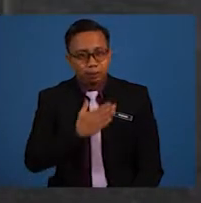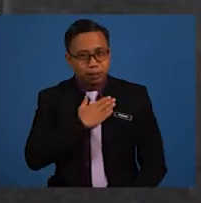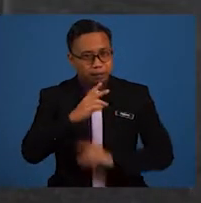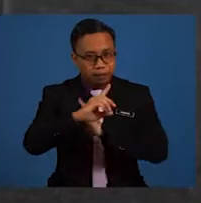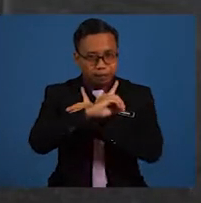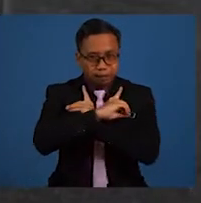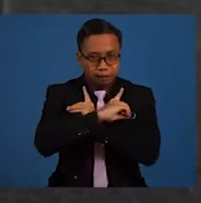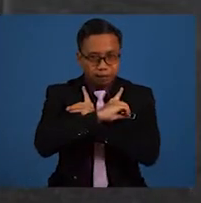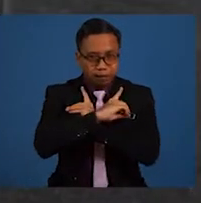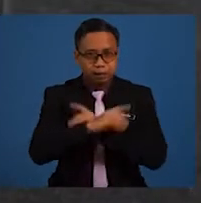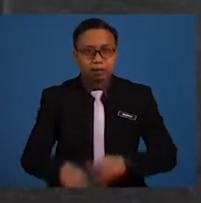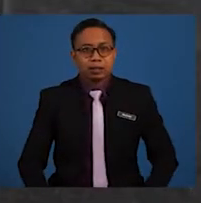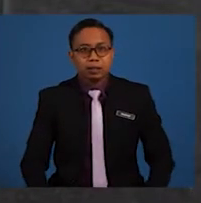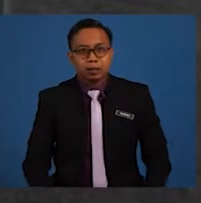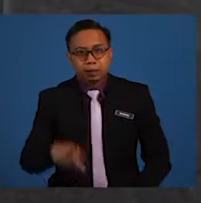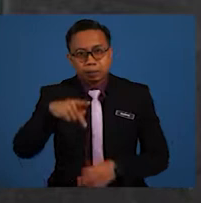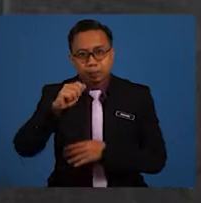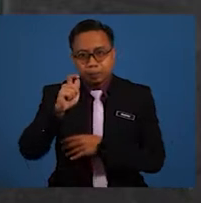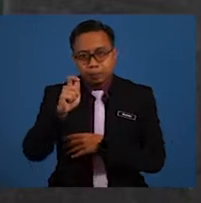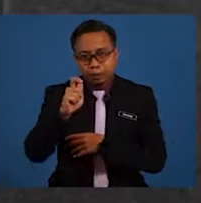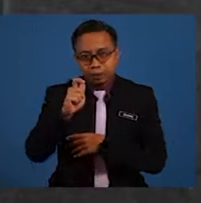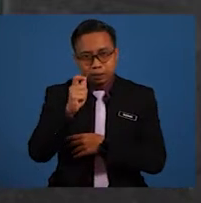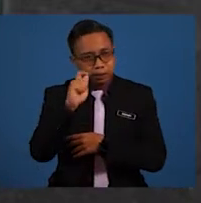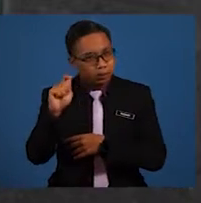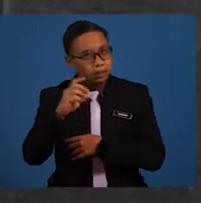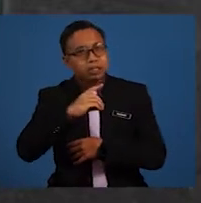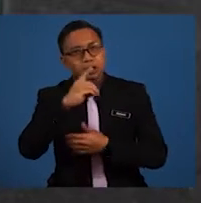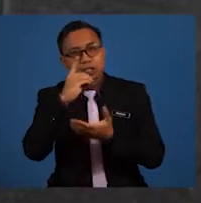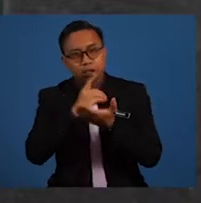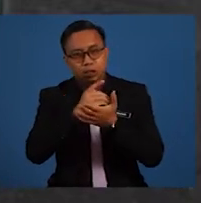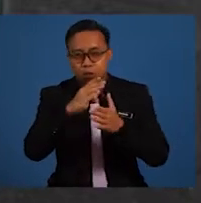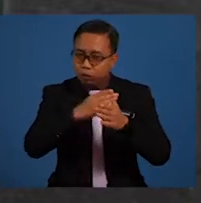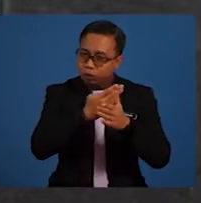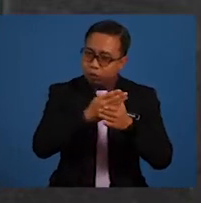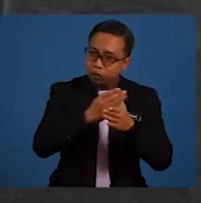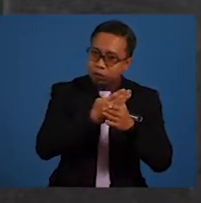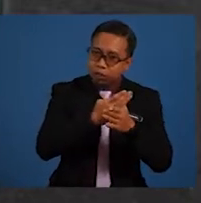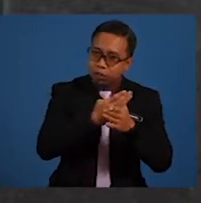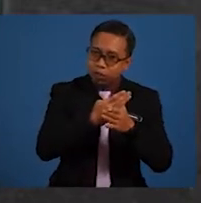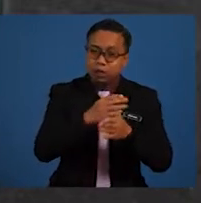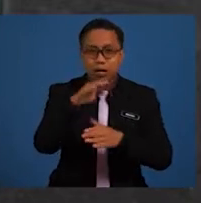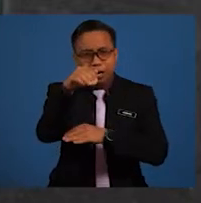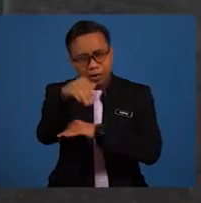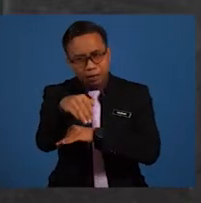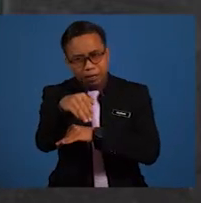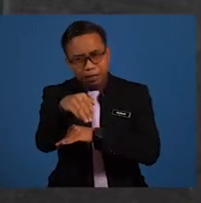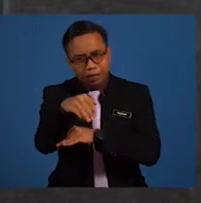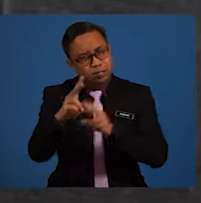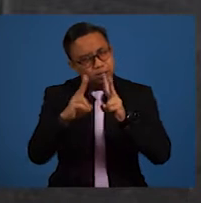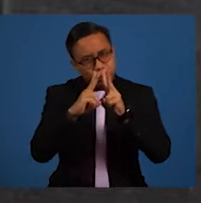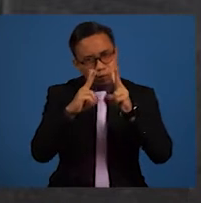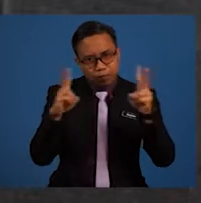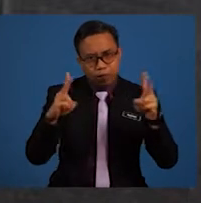My dear, Pat, the dinner we shared the other night? It was absolutely